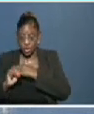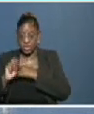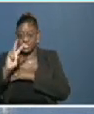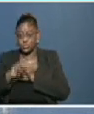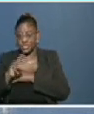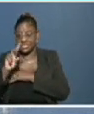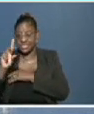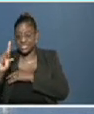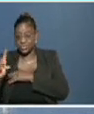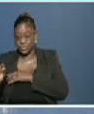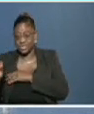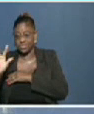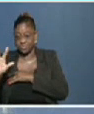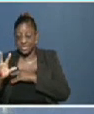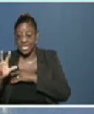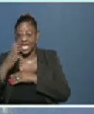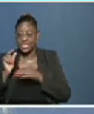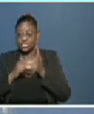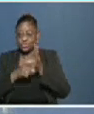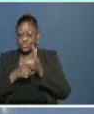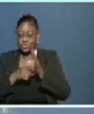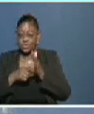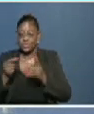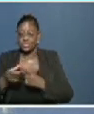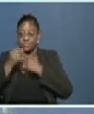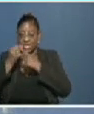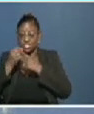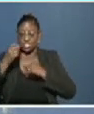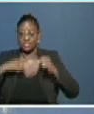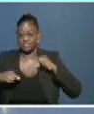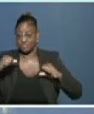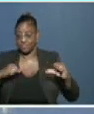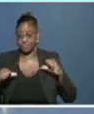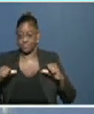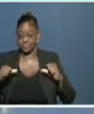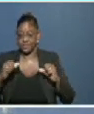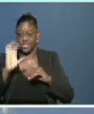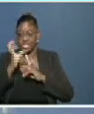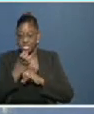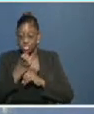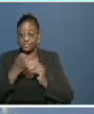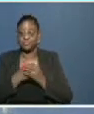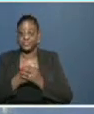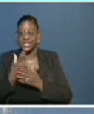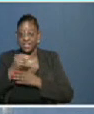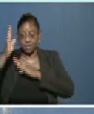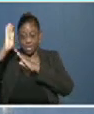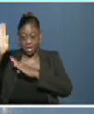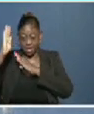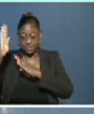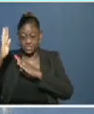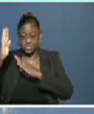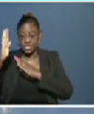the event offers the opportunity to highlight the country's unique theater culture. The Bahamas is the only country in the region that